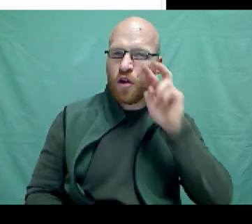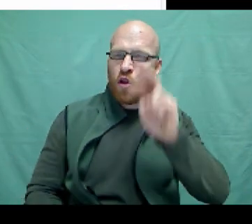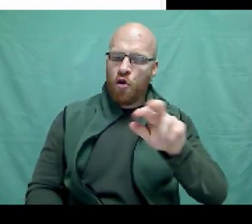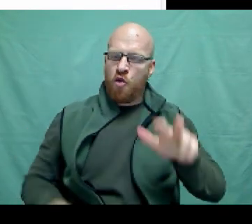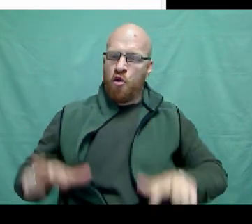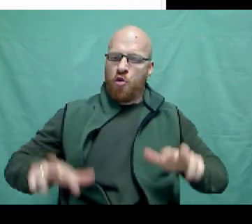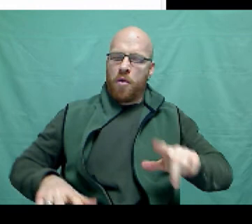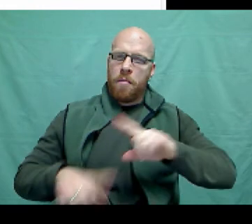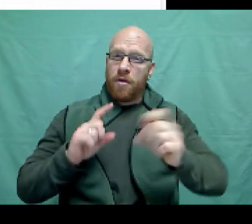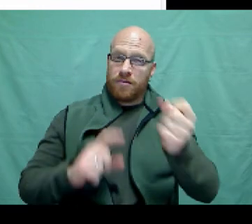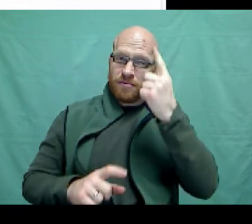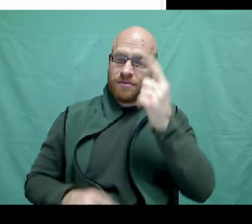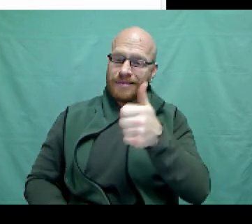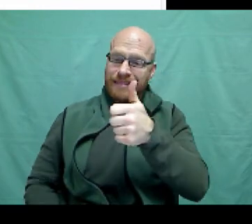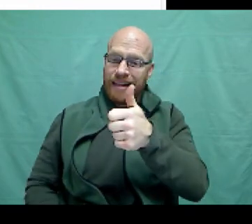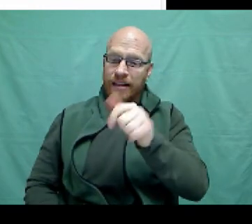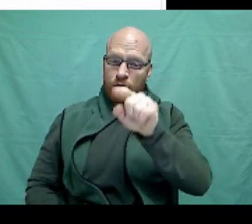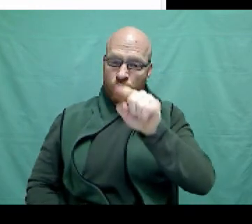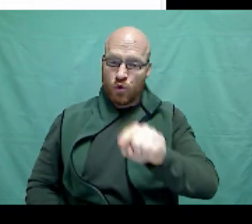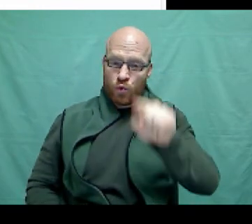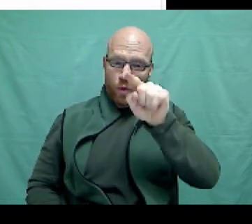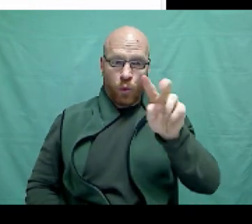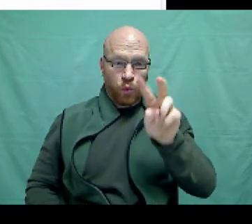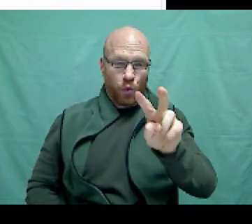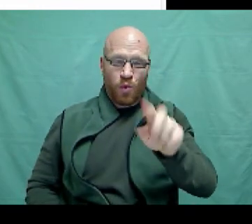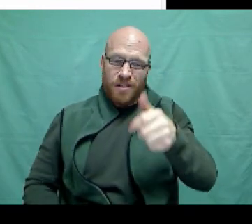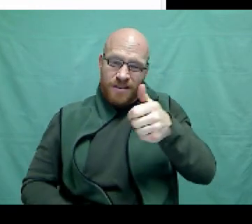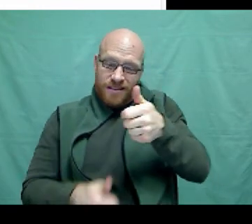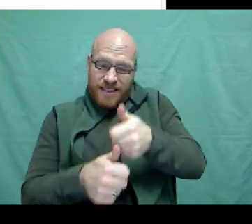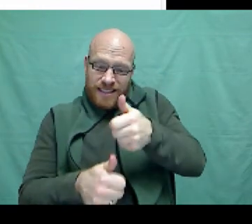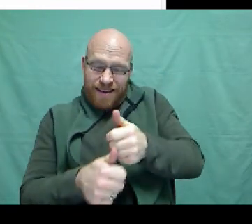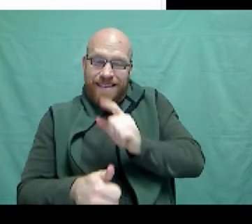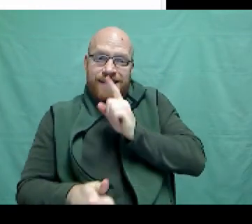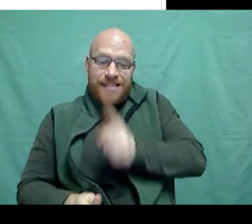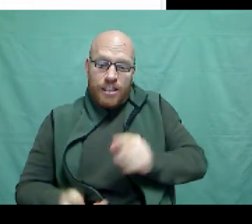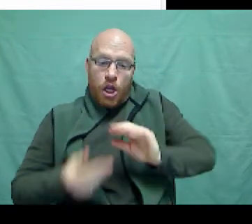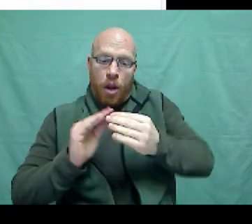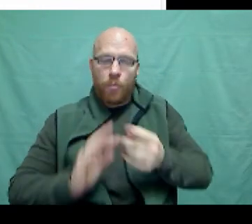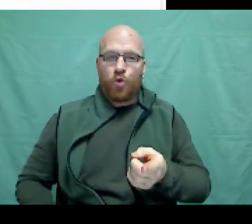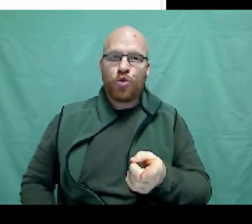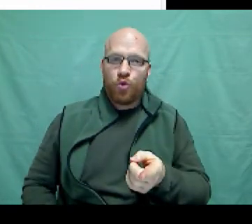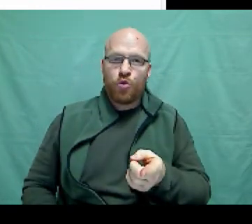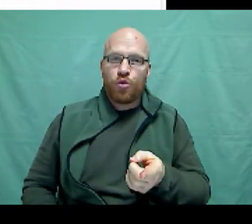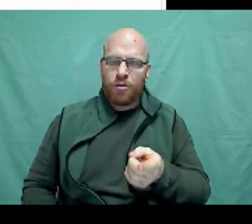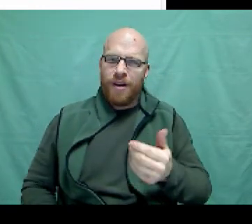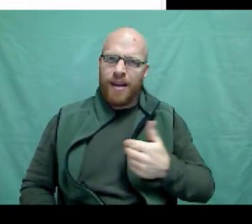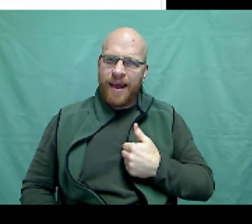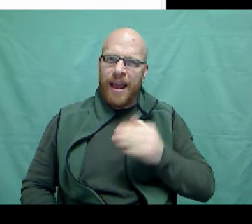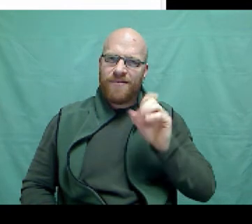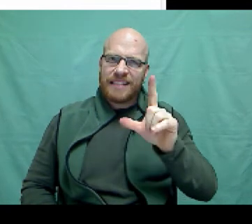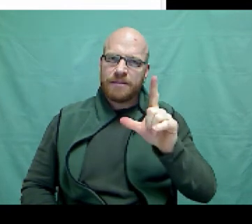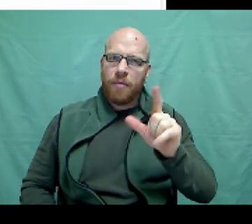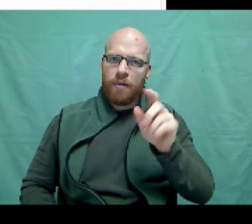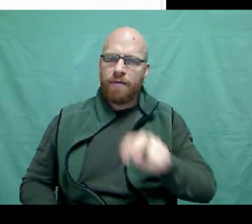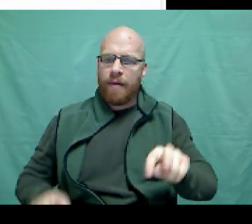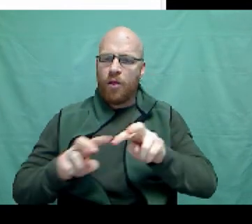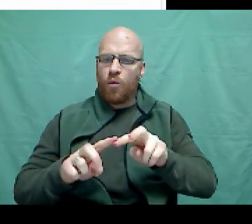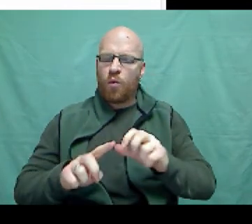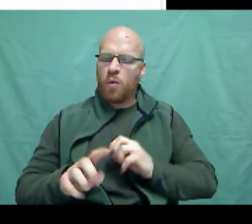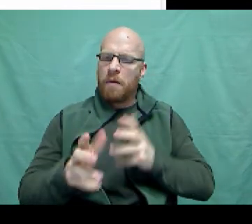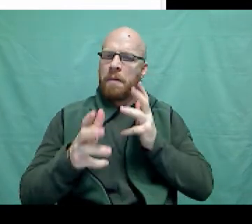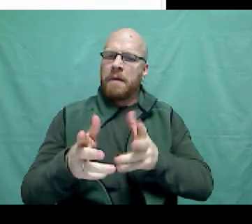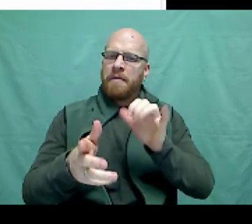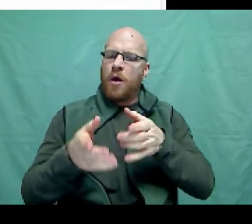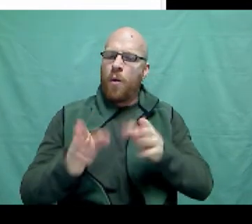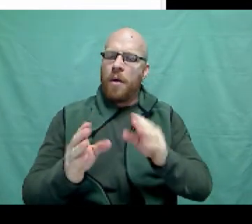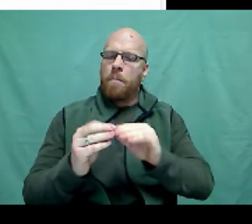And that will be our answer. It looks awkward, but you understand 10 times the square root of 2 is a real number. It's a number. It has a